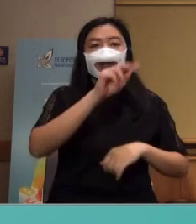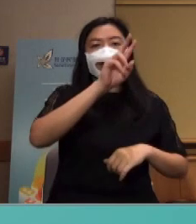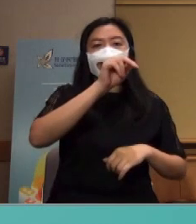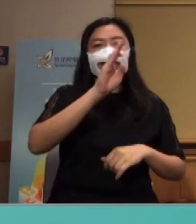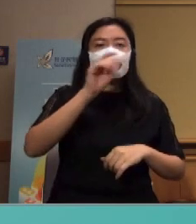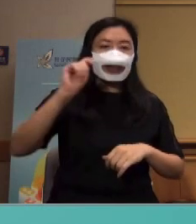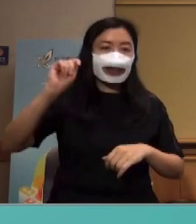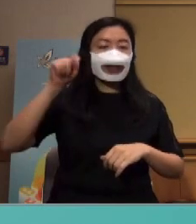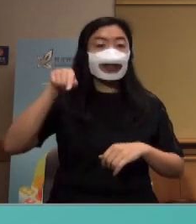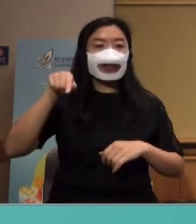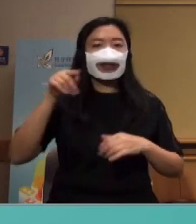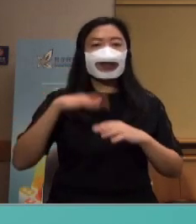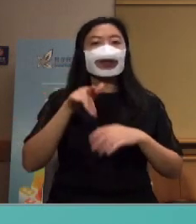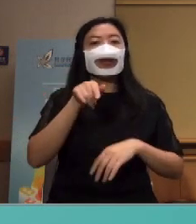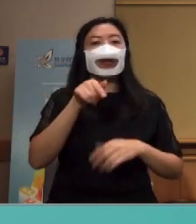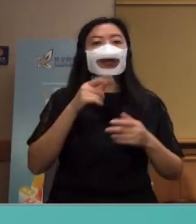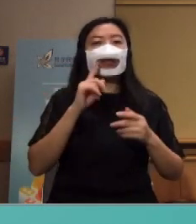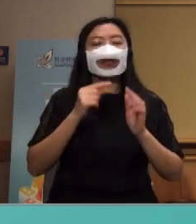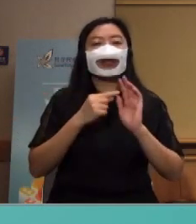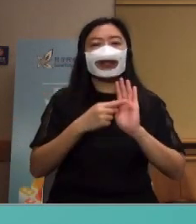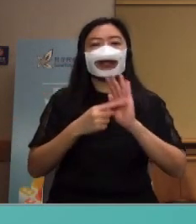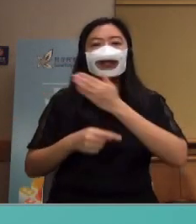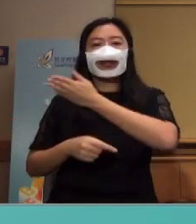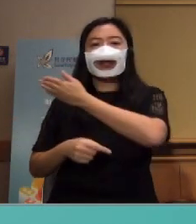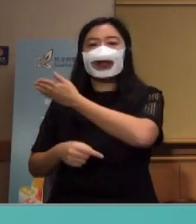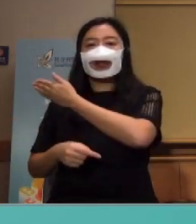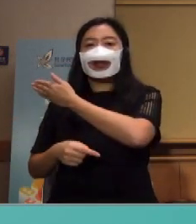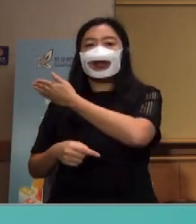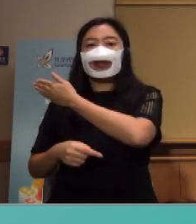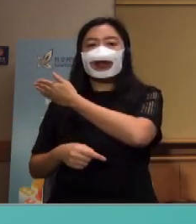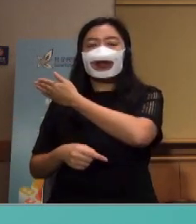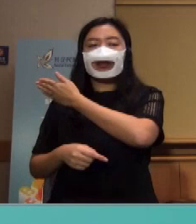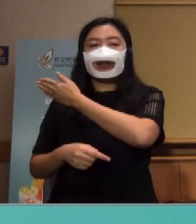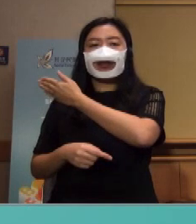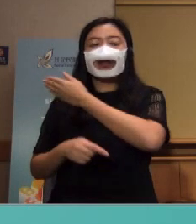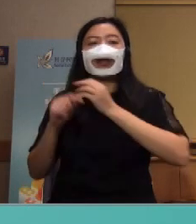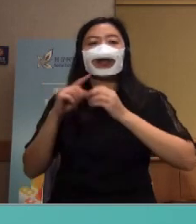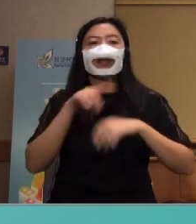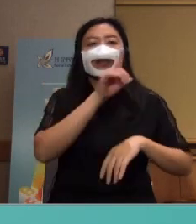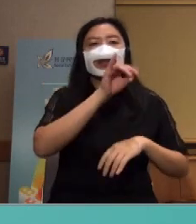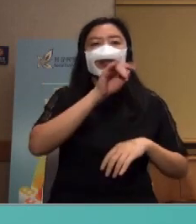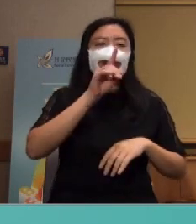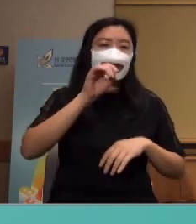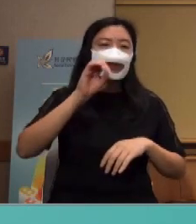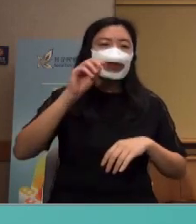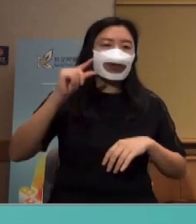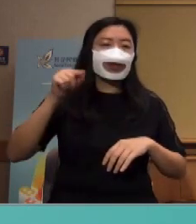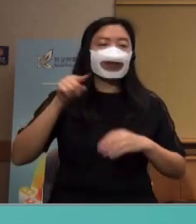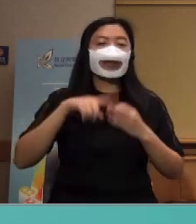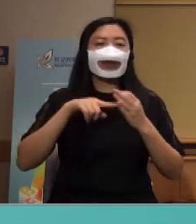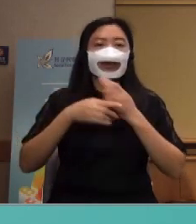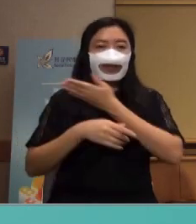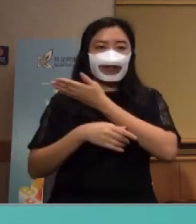The name is DDOG, NFT, DID, and then DOG. So DDOG, DDOG. Okay, so this